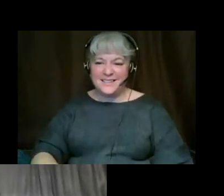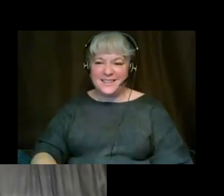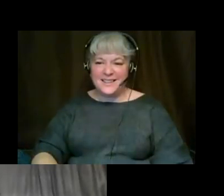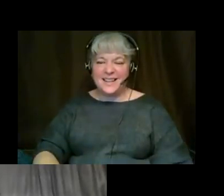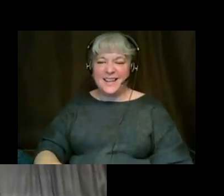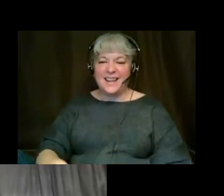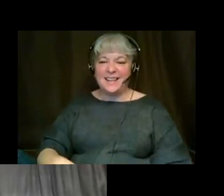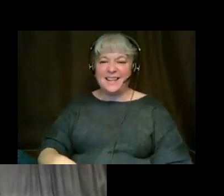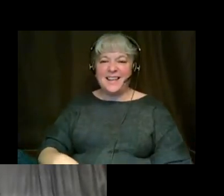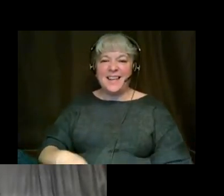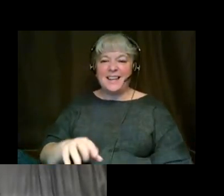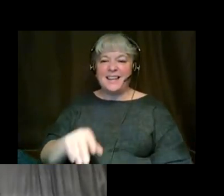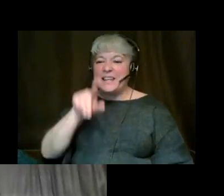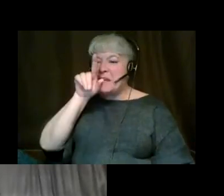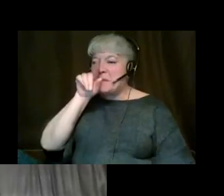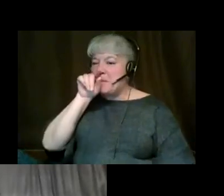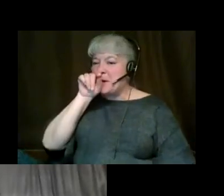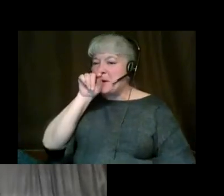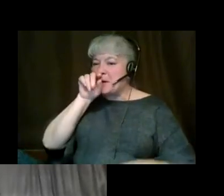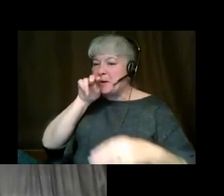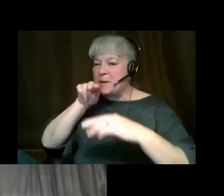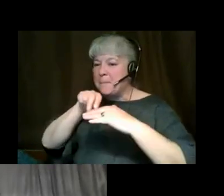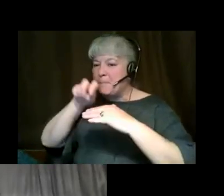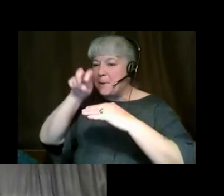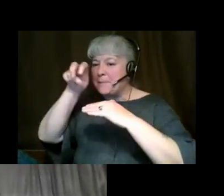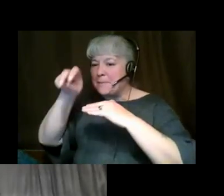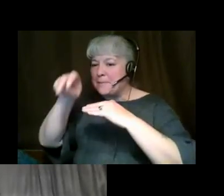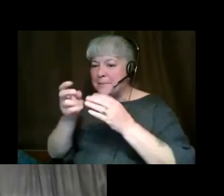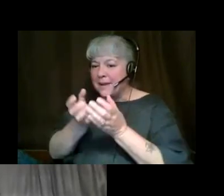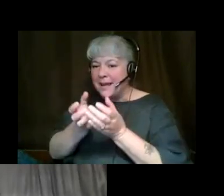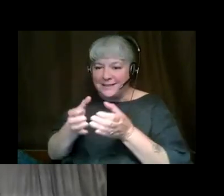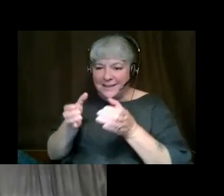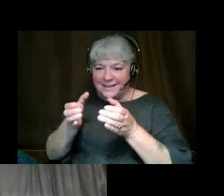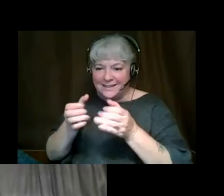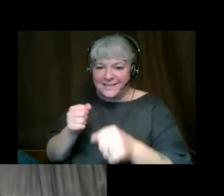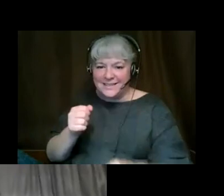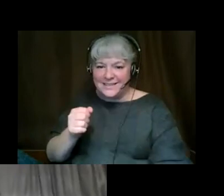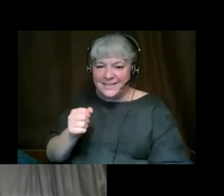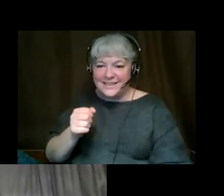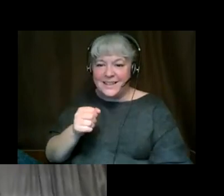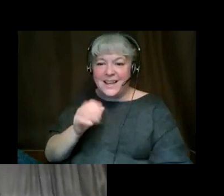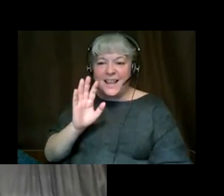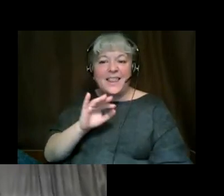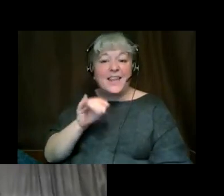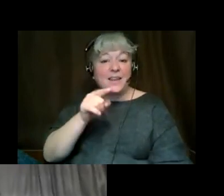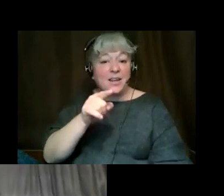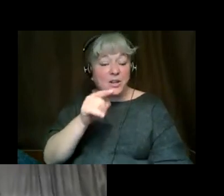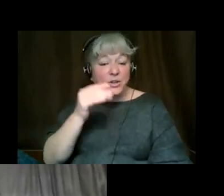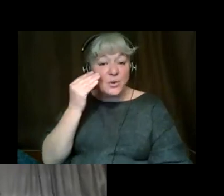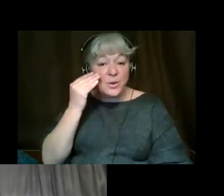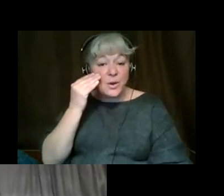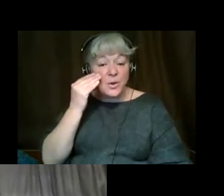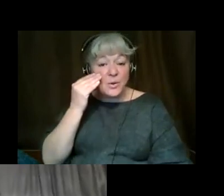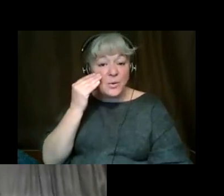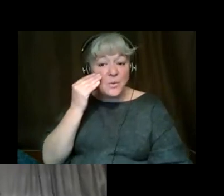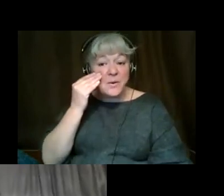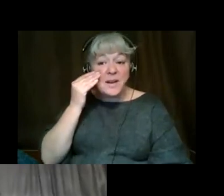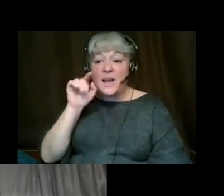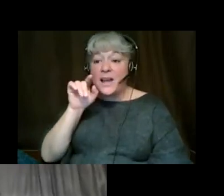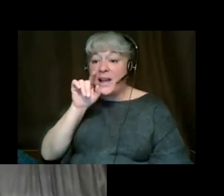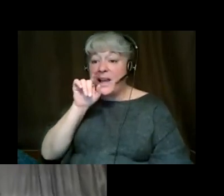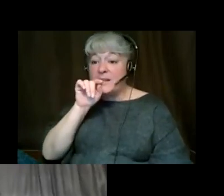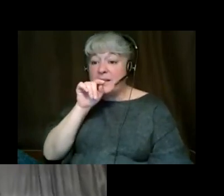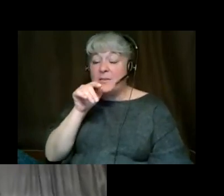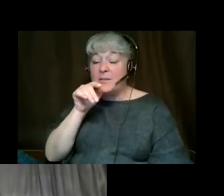egg. I don't know if you know this, but a chick has to pick